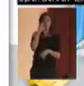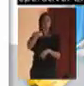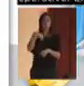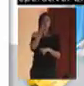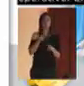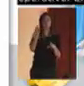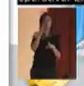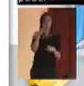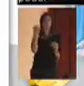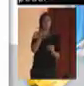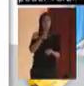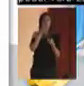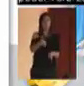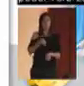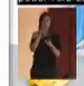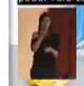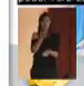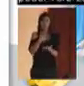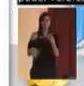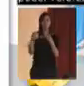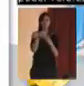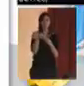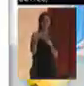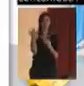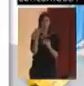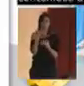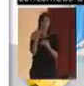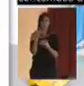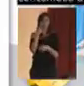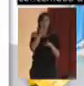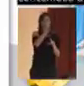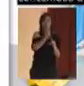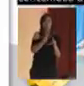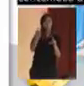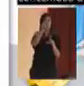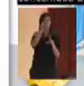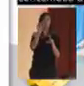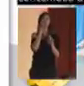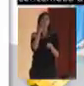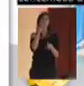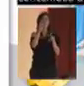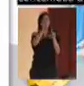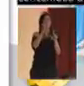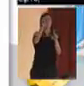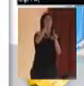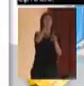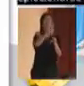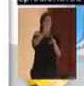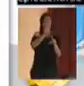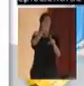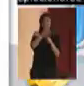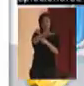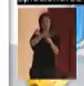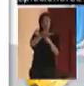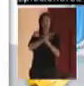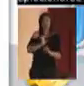also the mouse action. We can strengthen the information offered with additional content when they move the mouse, or when they move the